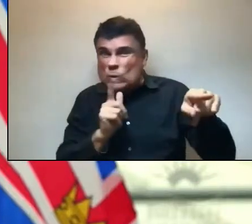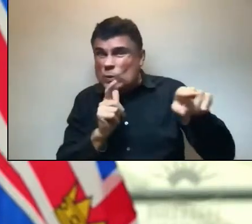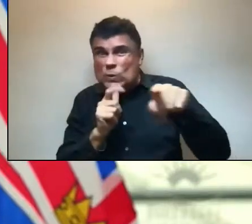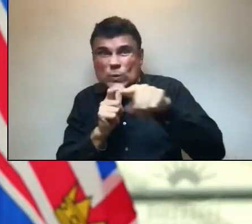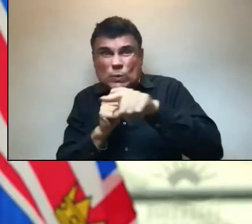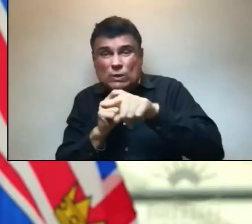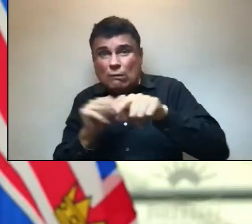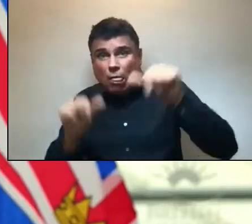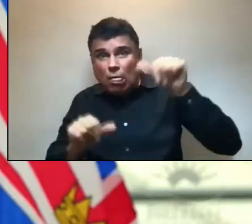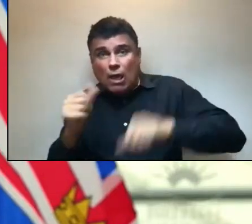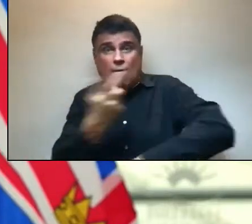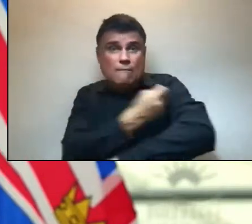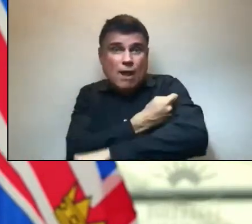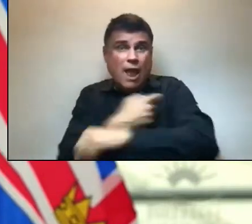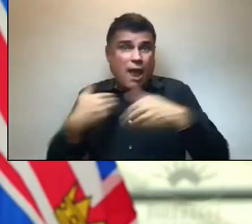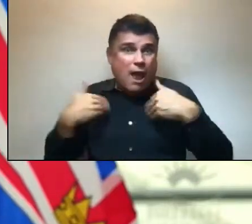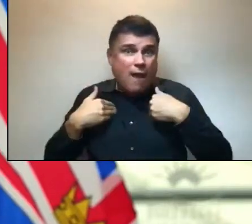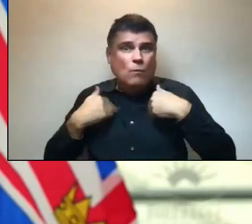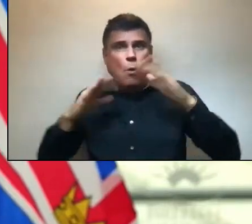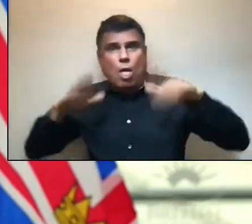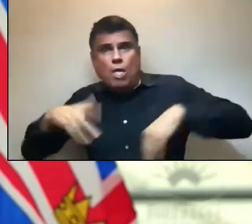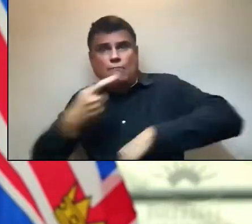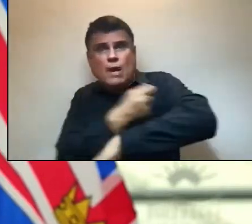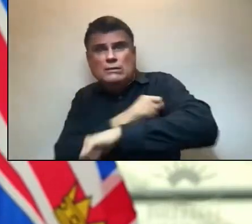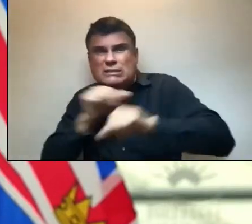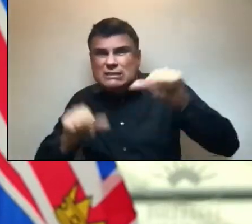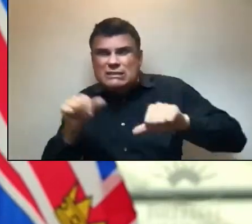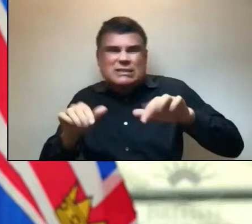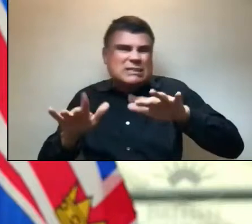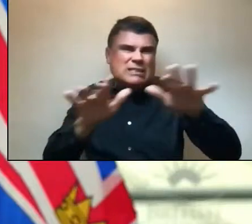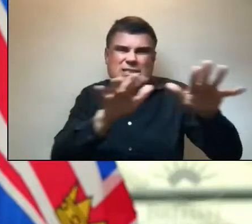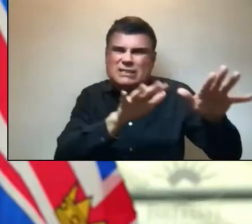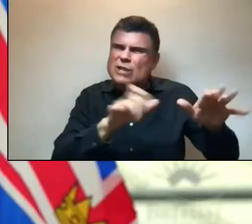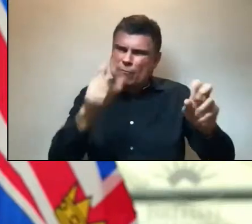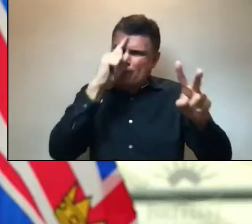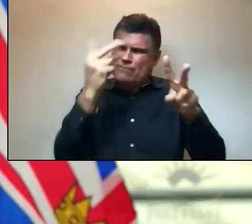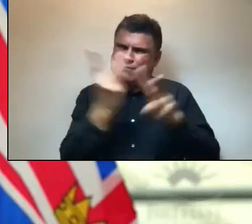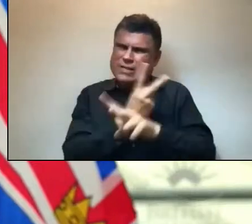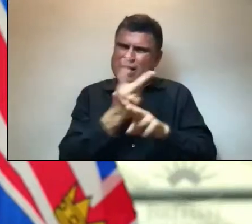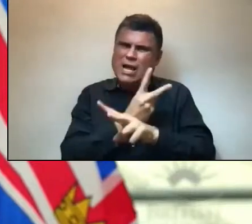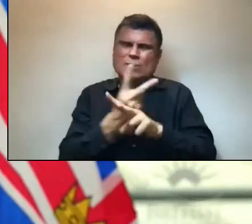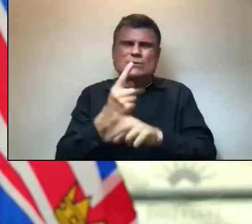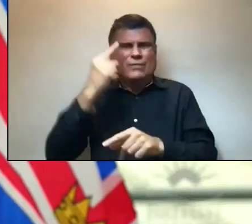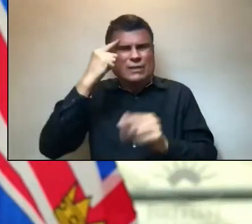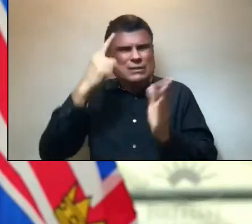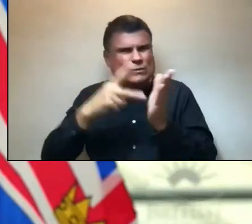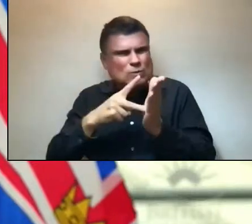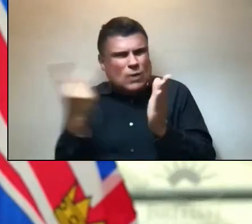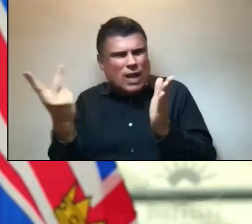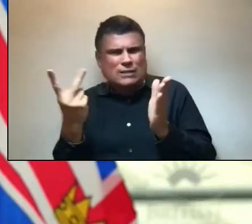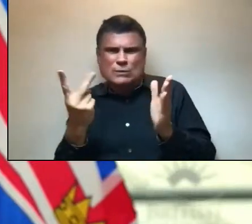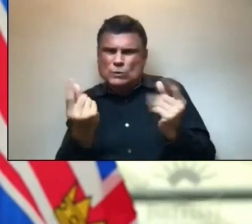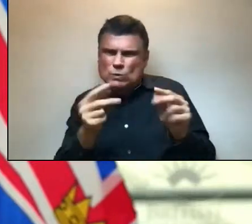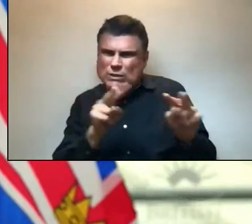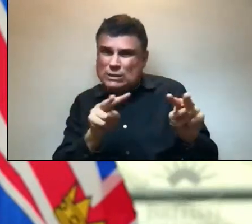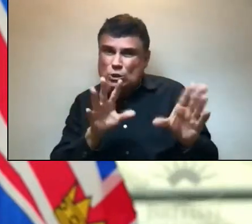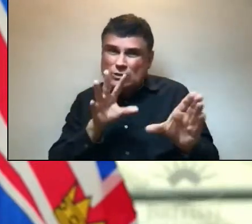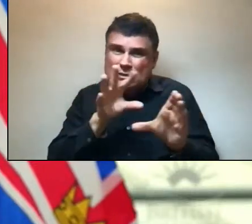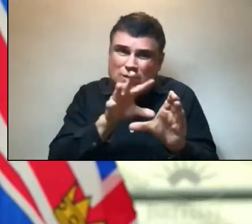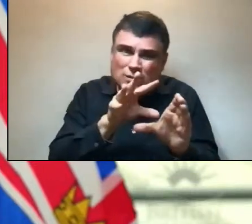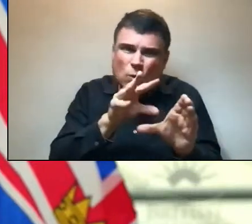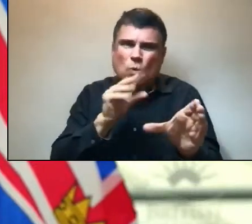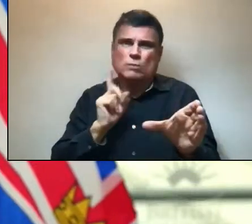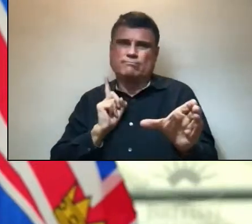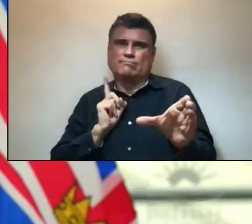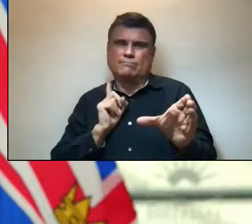know their status. We need to be thoughtful about how we approach these holidays, and more than ever